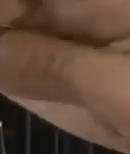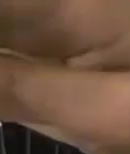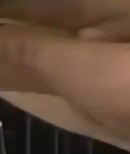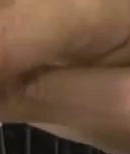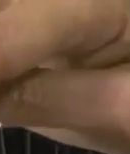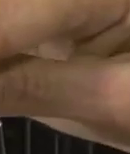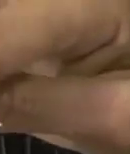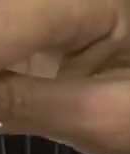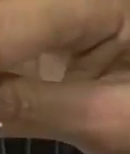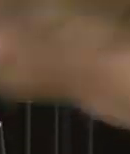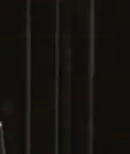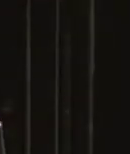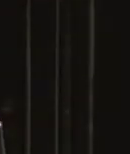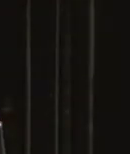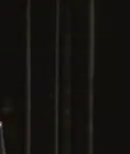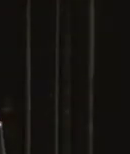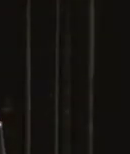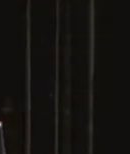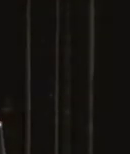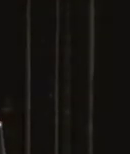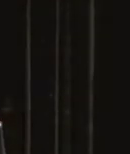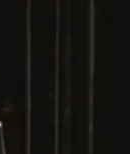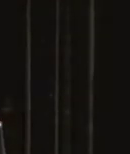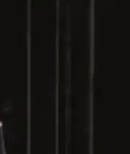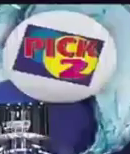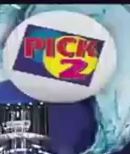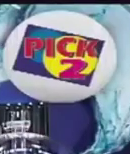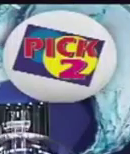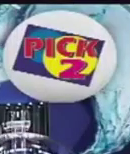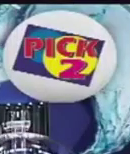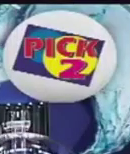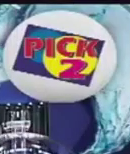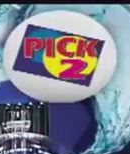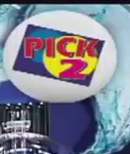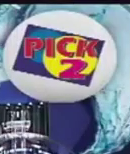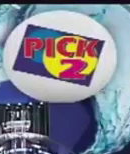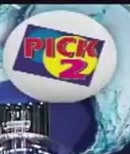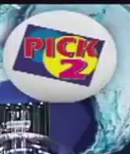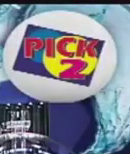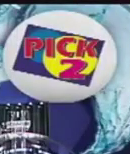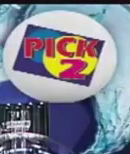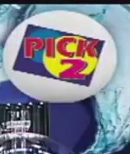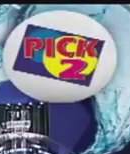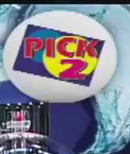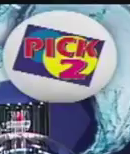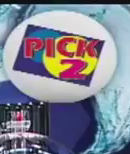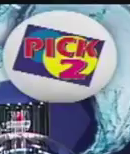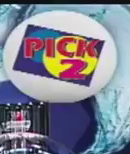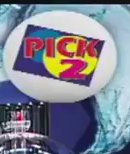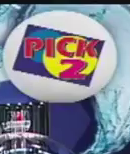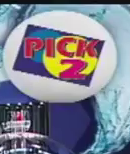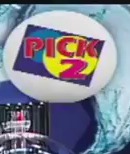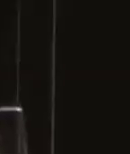And the first Pick 2 number is 12, but that number again is 12. Now for a second Pick 2 number.